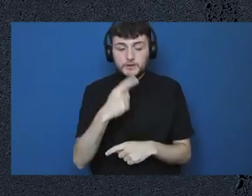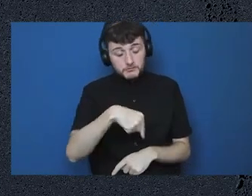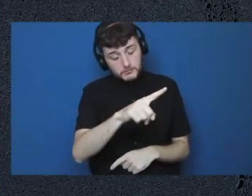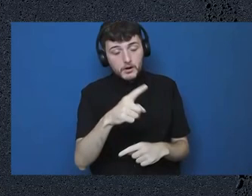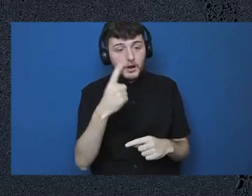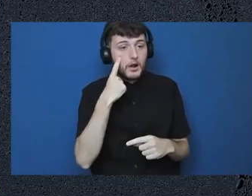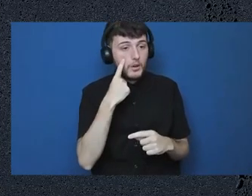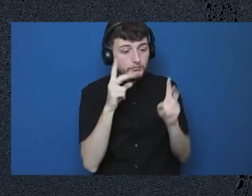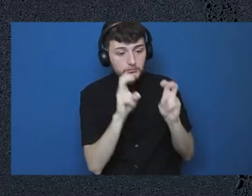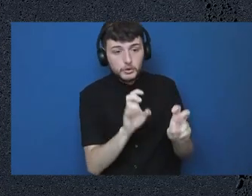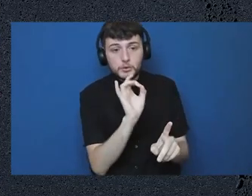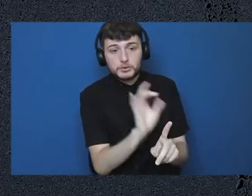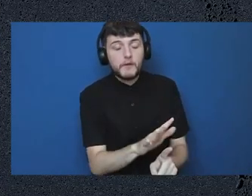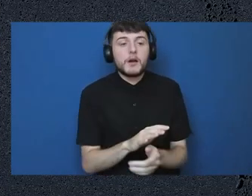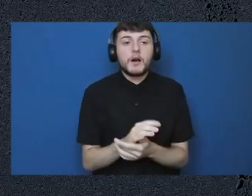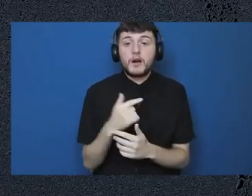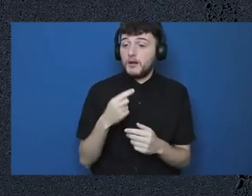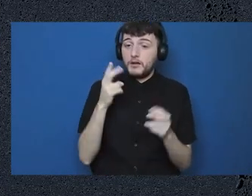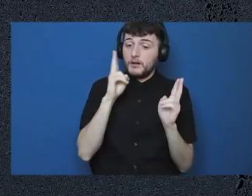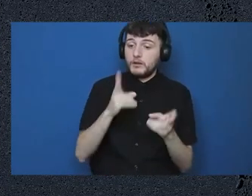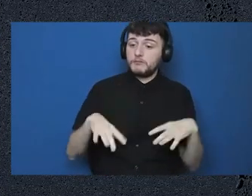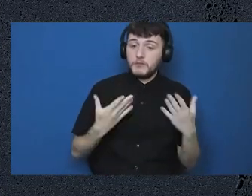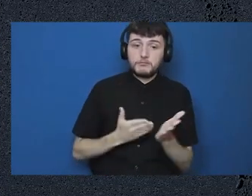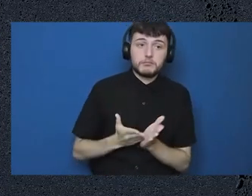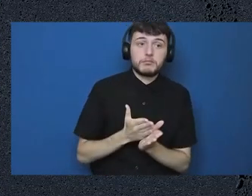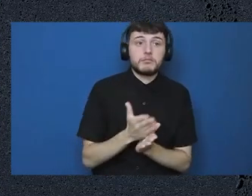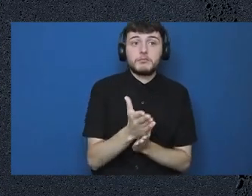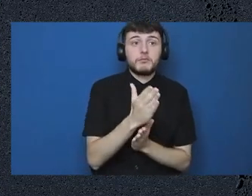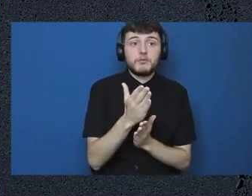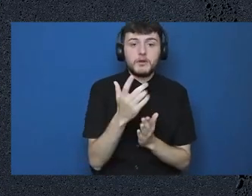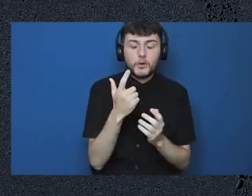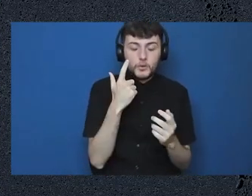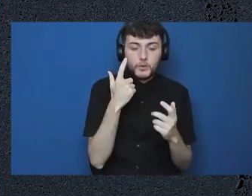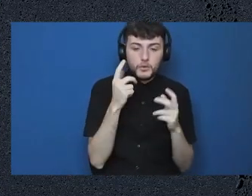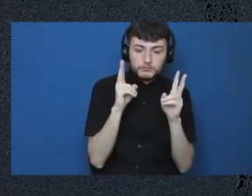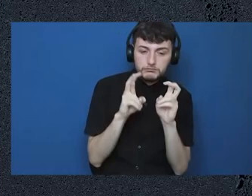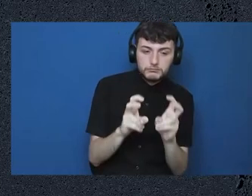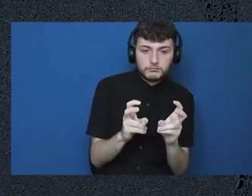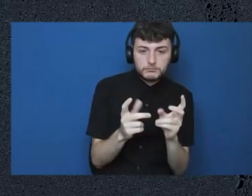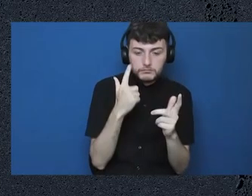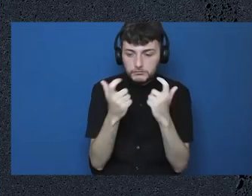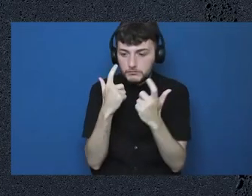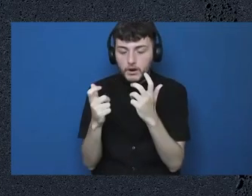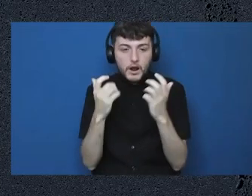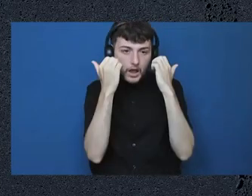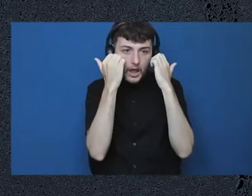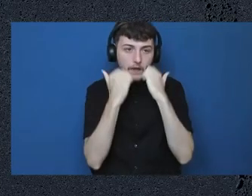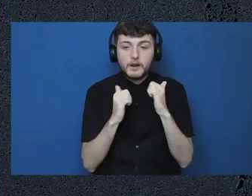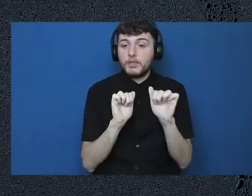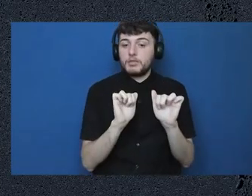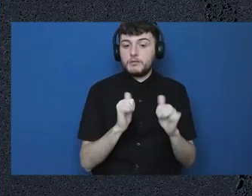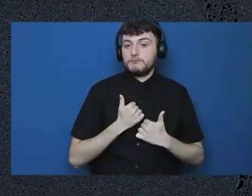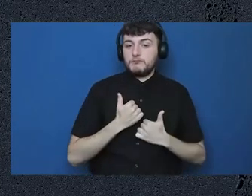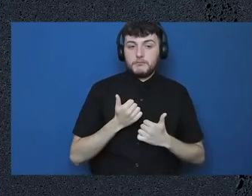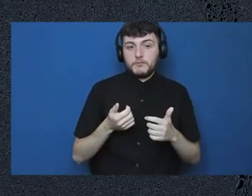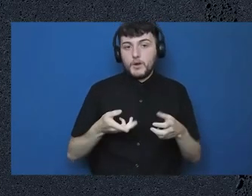just started me on a natural find the evidence kind of journey, and it just never stopped. And in high